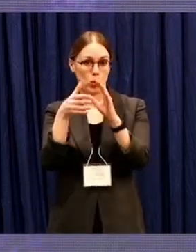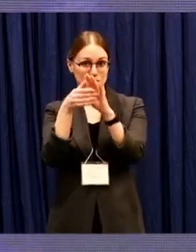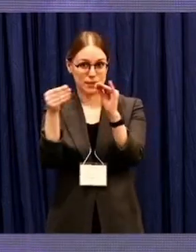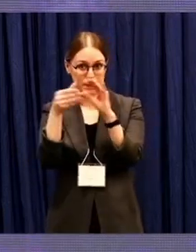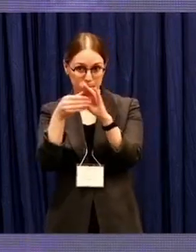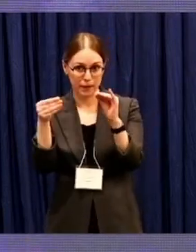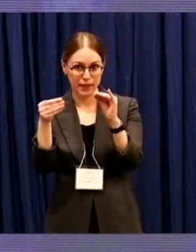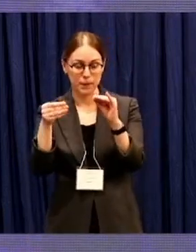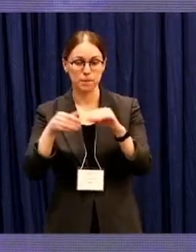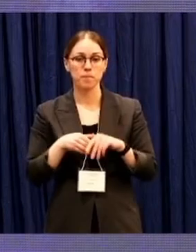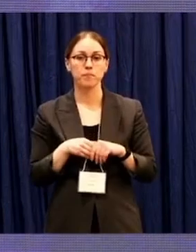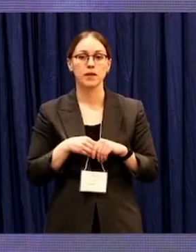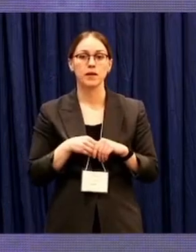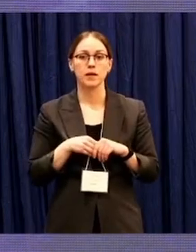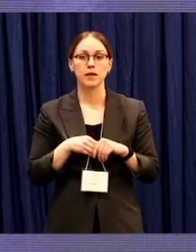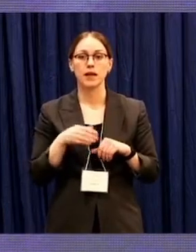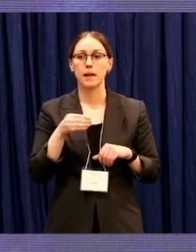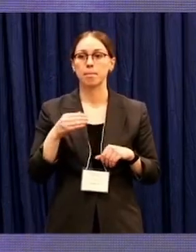And please,